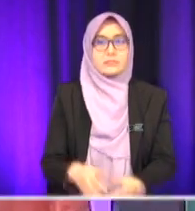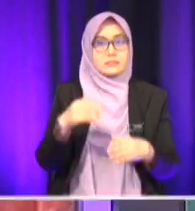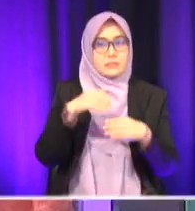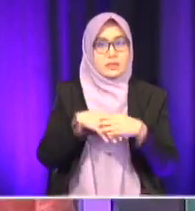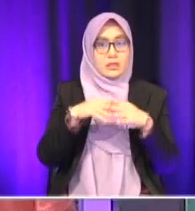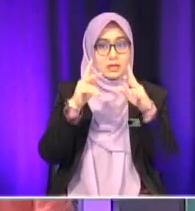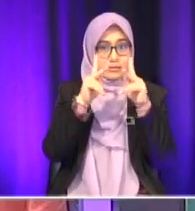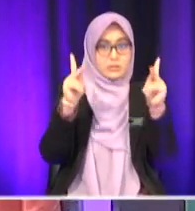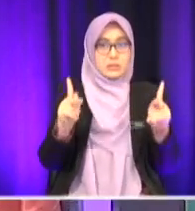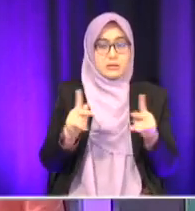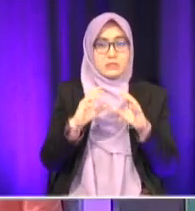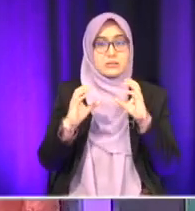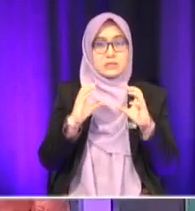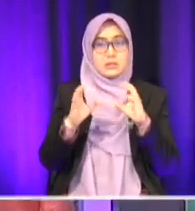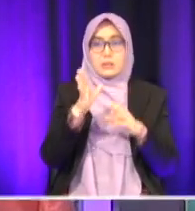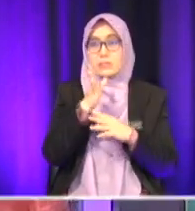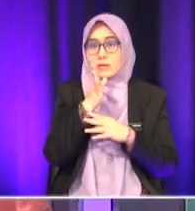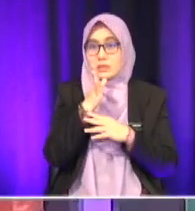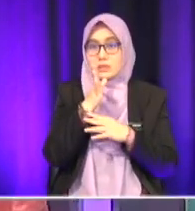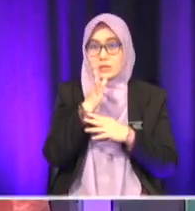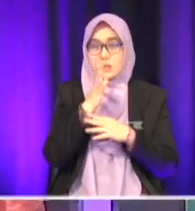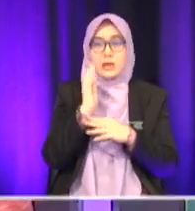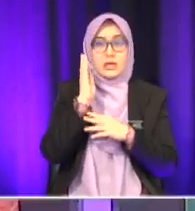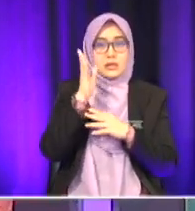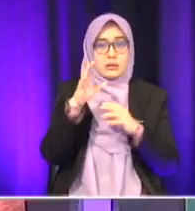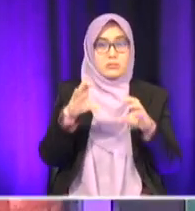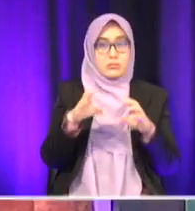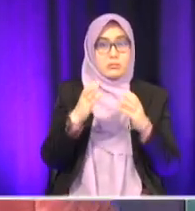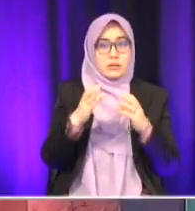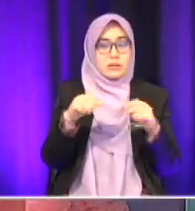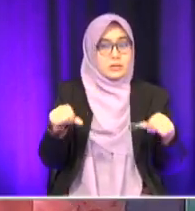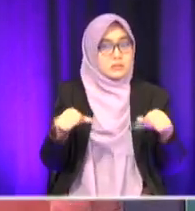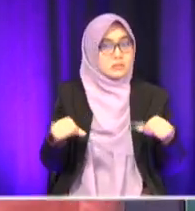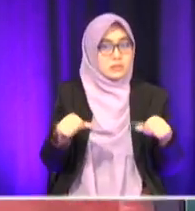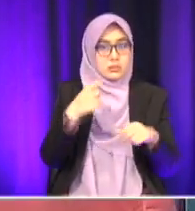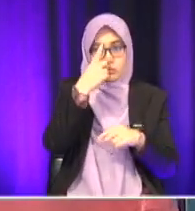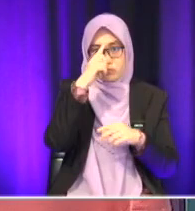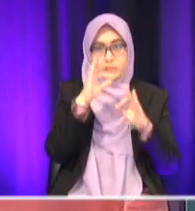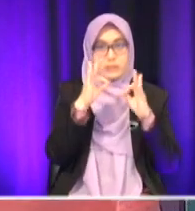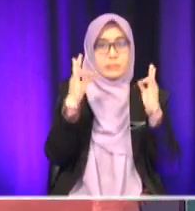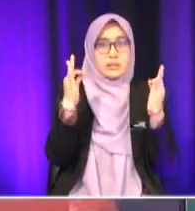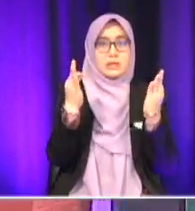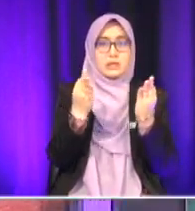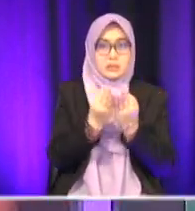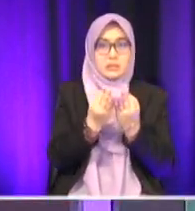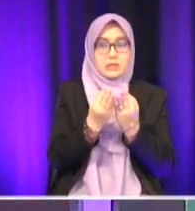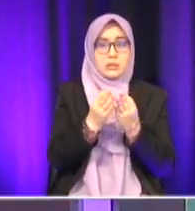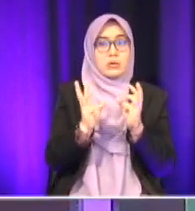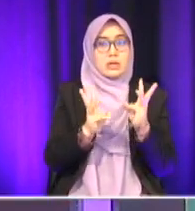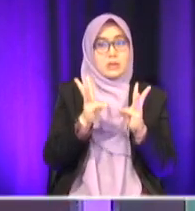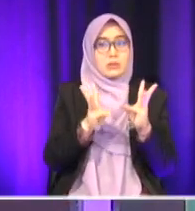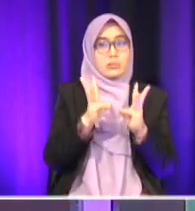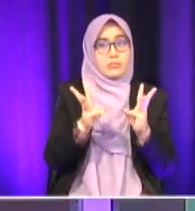family even though they are poor. So next question. Here is